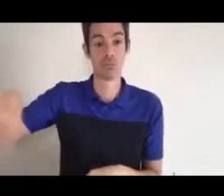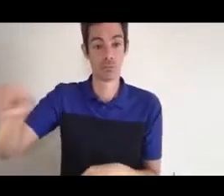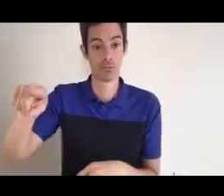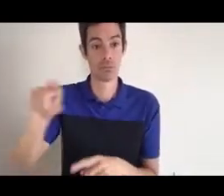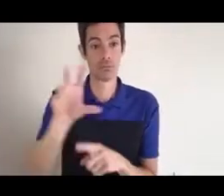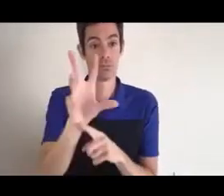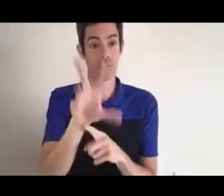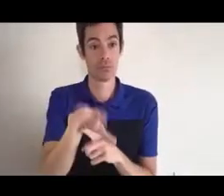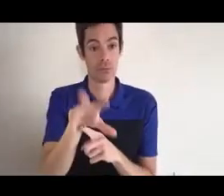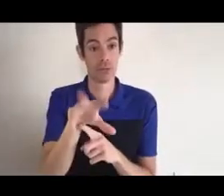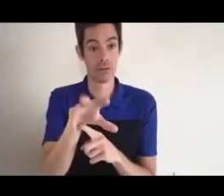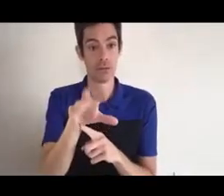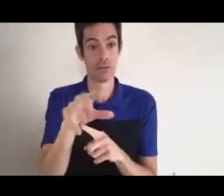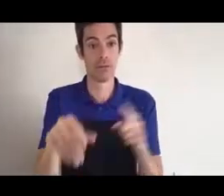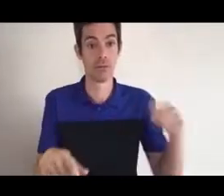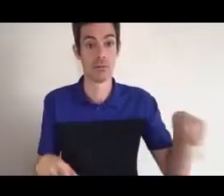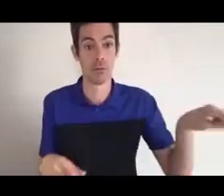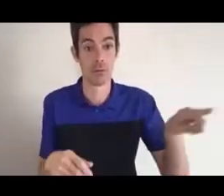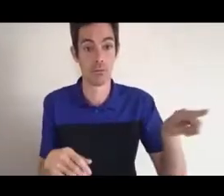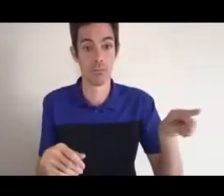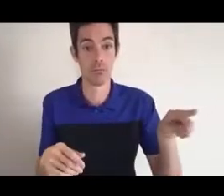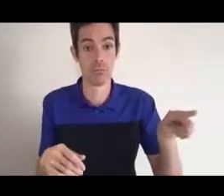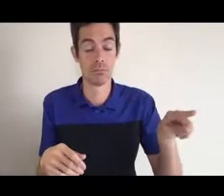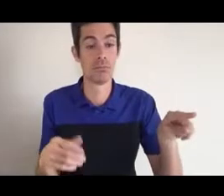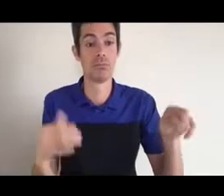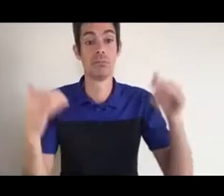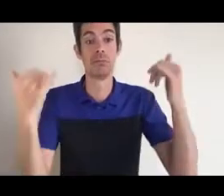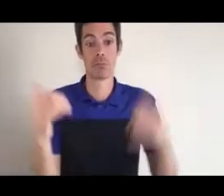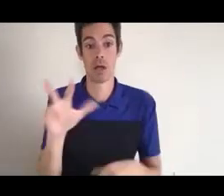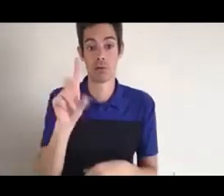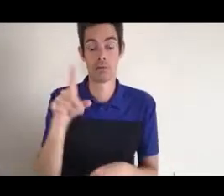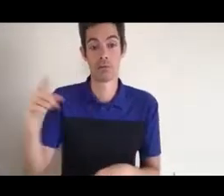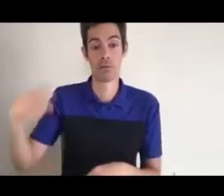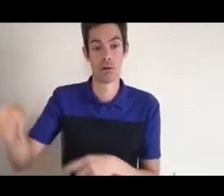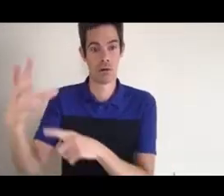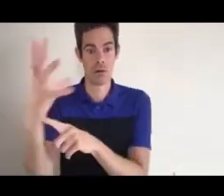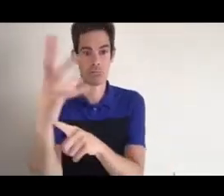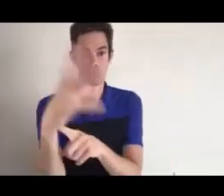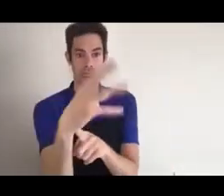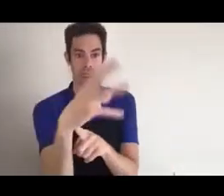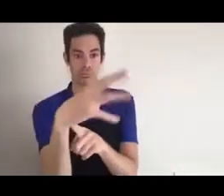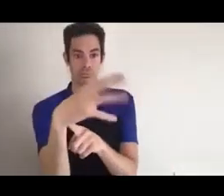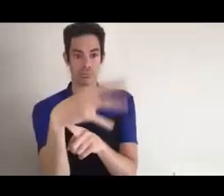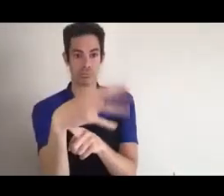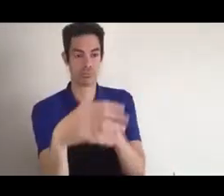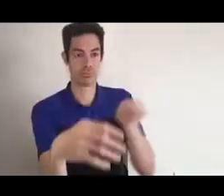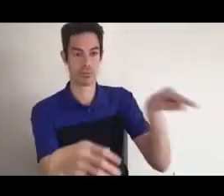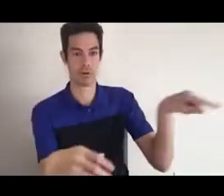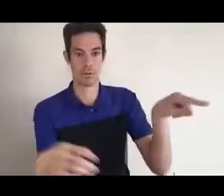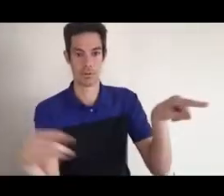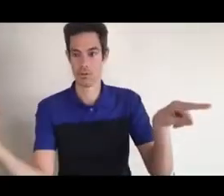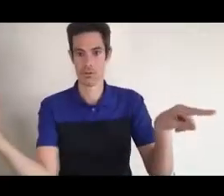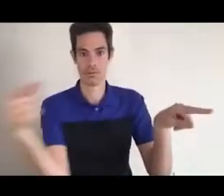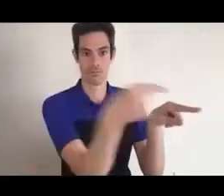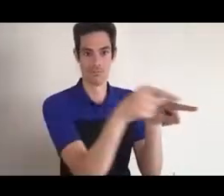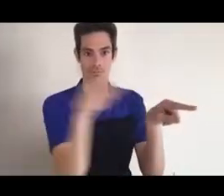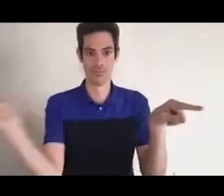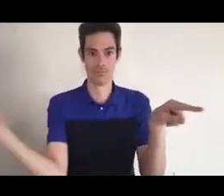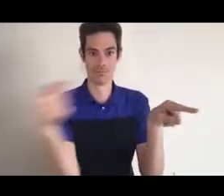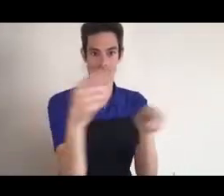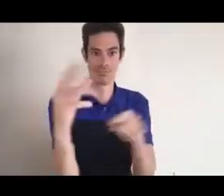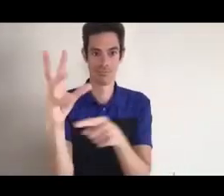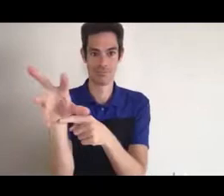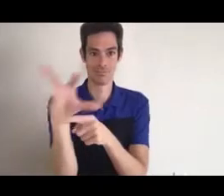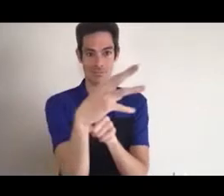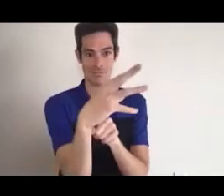Without 3D, they film them. Now with 3D, I'm showing the direction